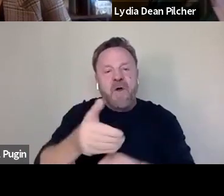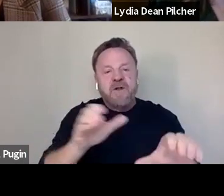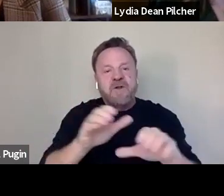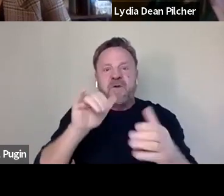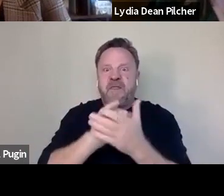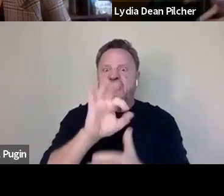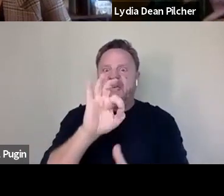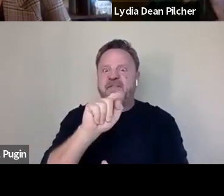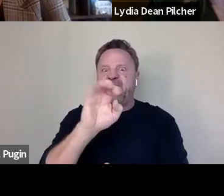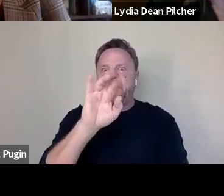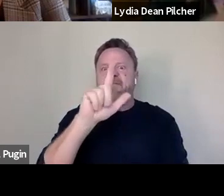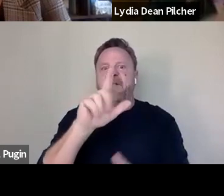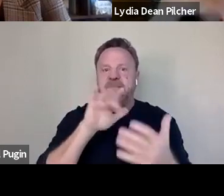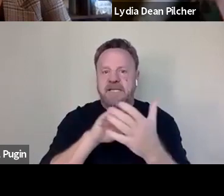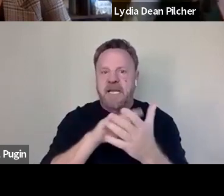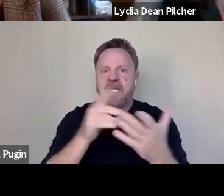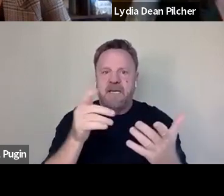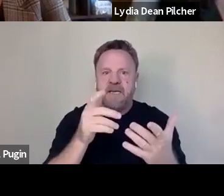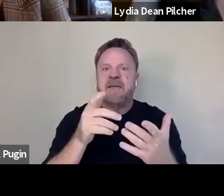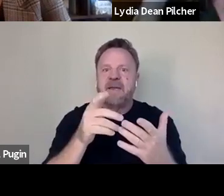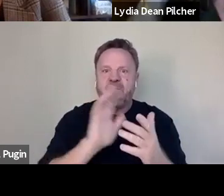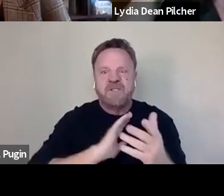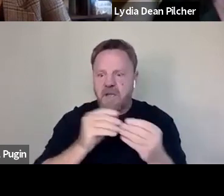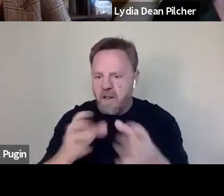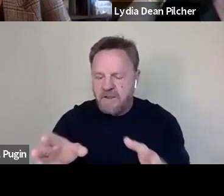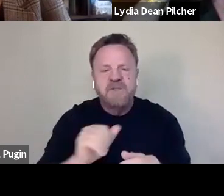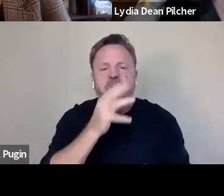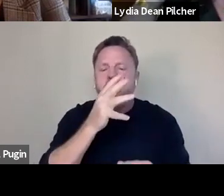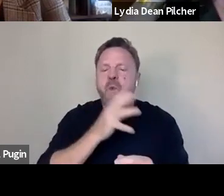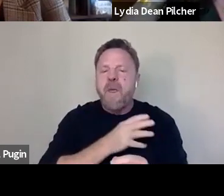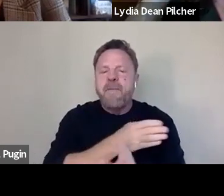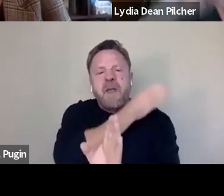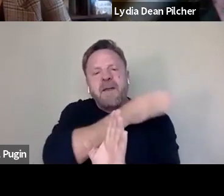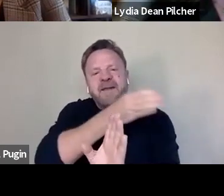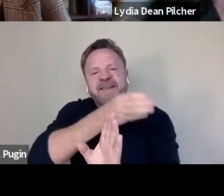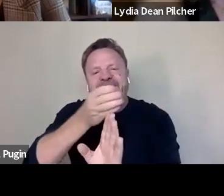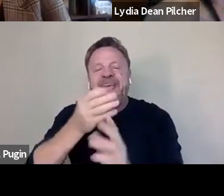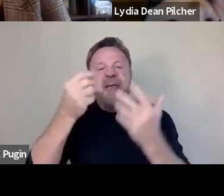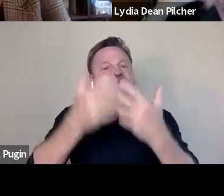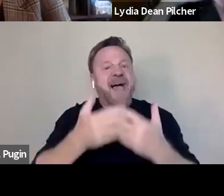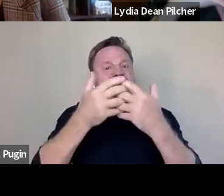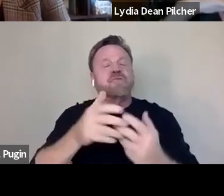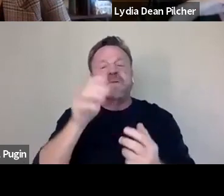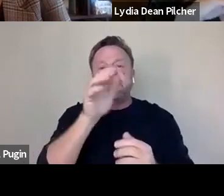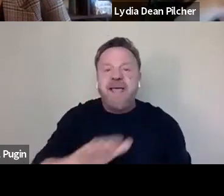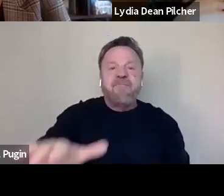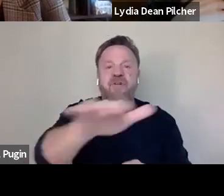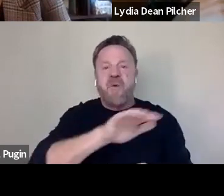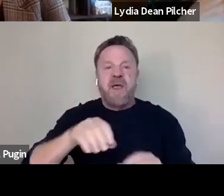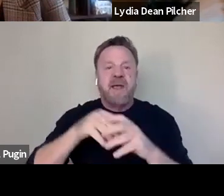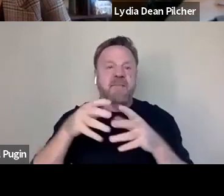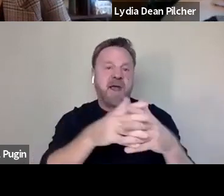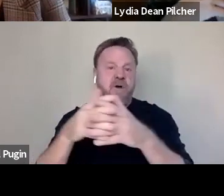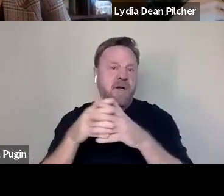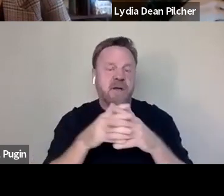which got buried. So there were women all the way through. And there were factories everywhere in America, in